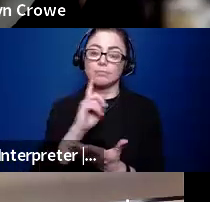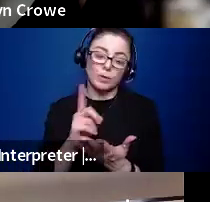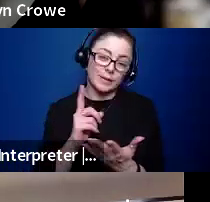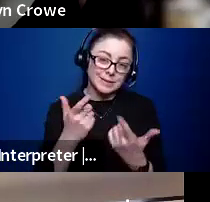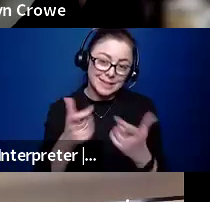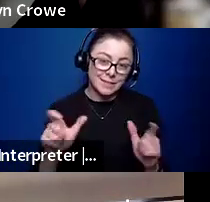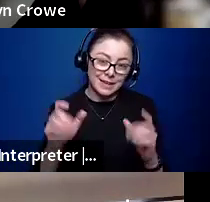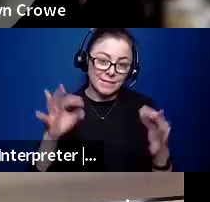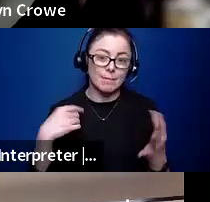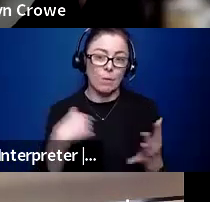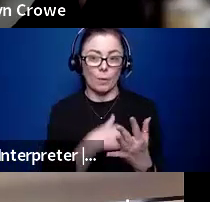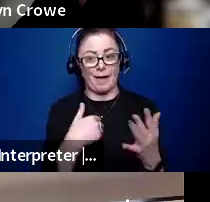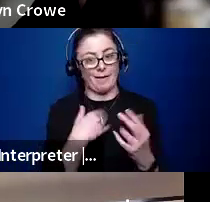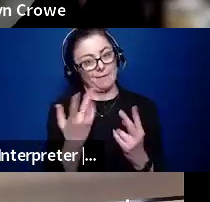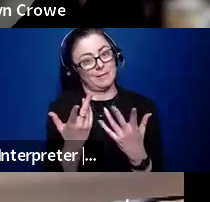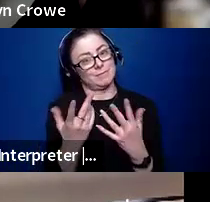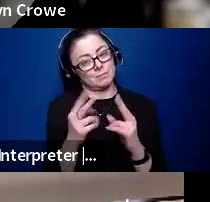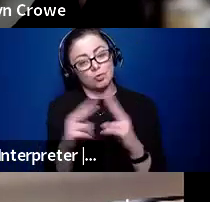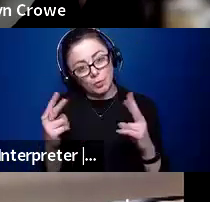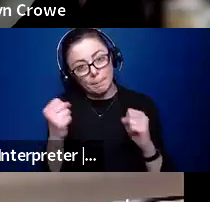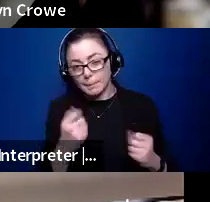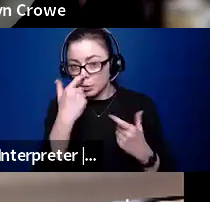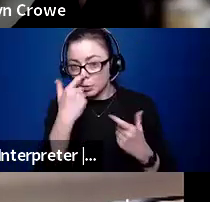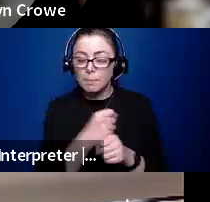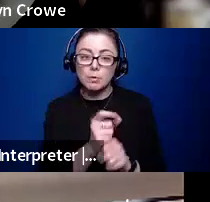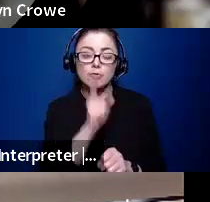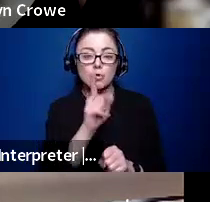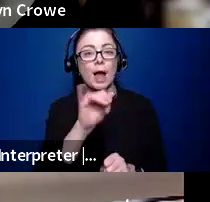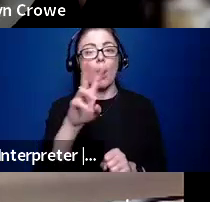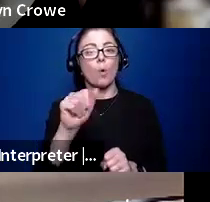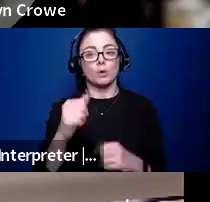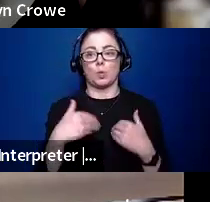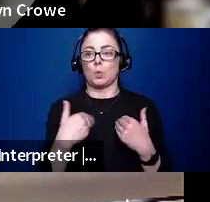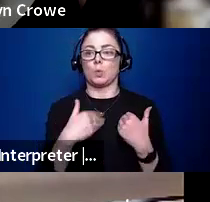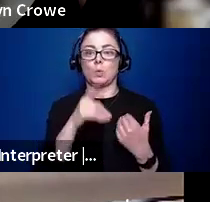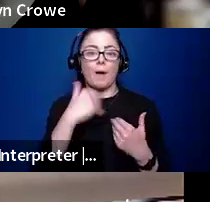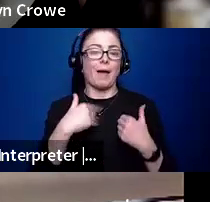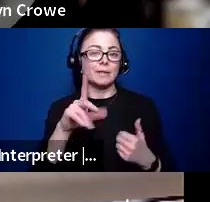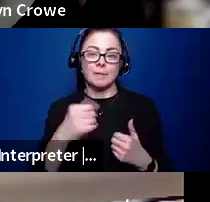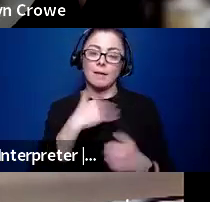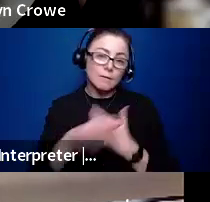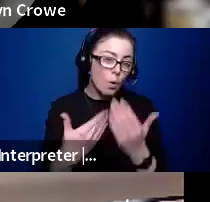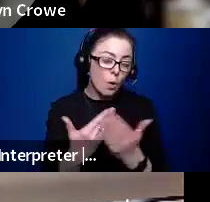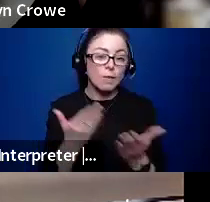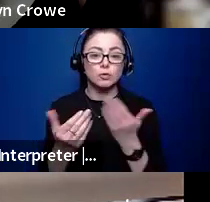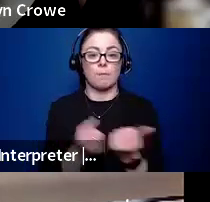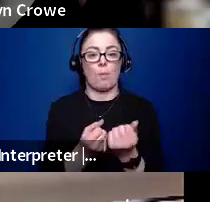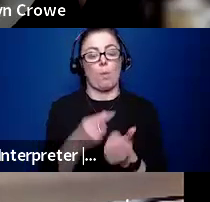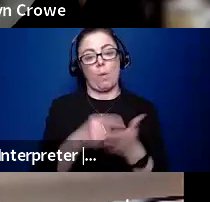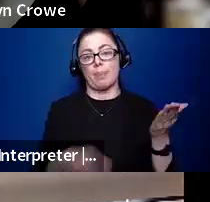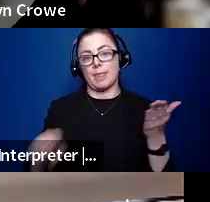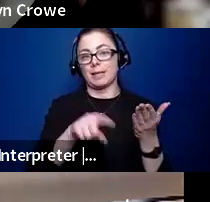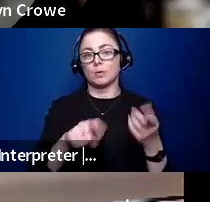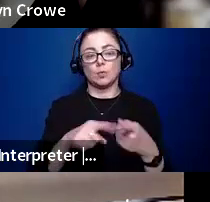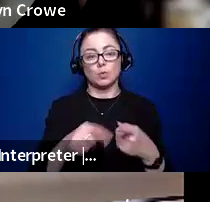have an extreme interest in ensuring that Iowa's youth with disabilities have all of the services and supports that they need to live and thrive